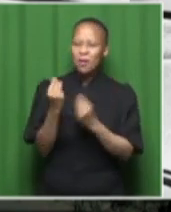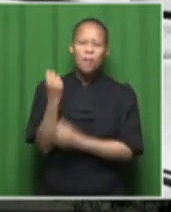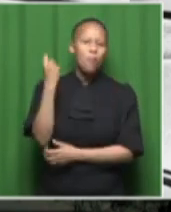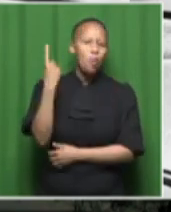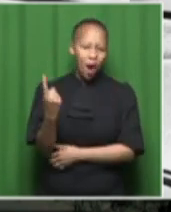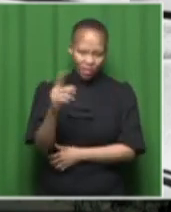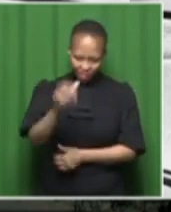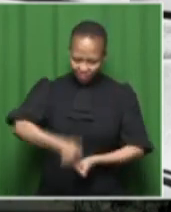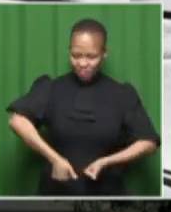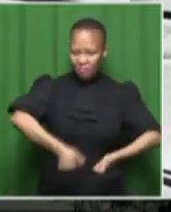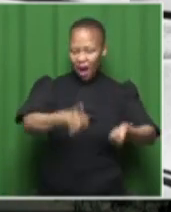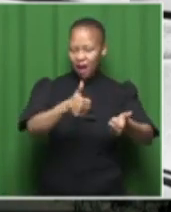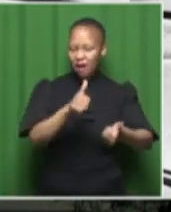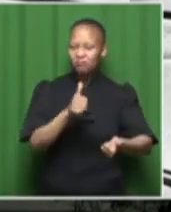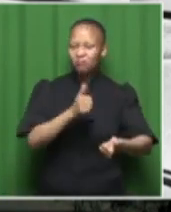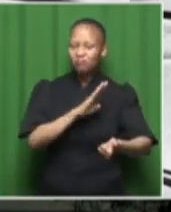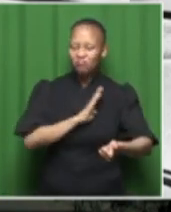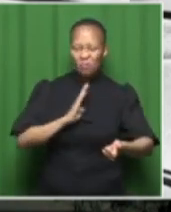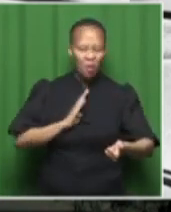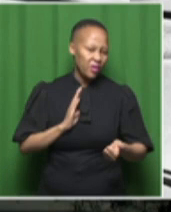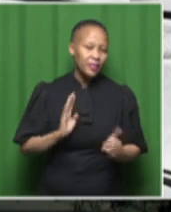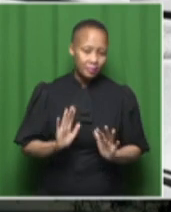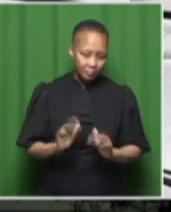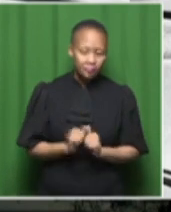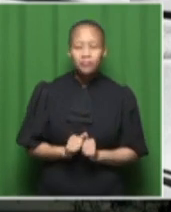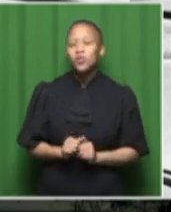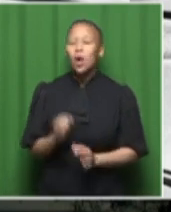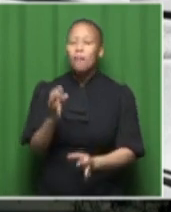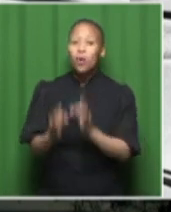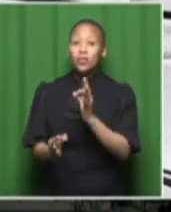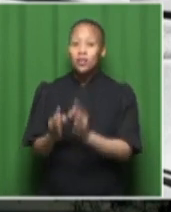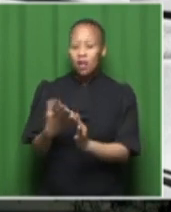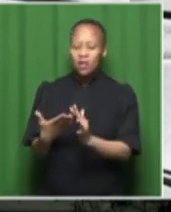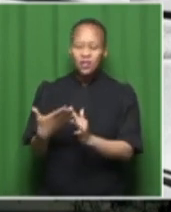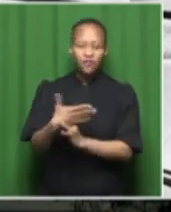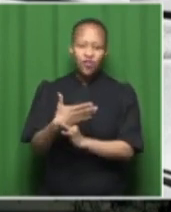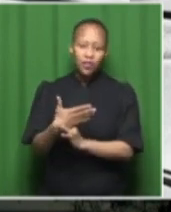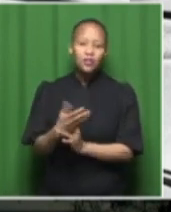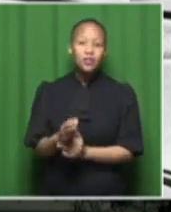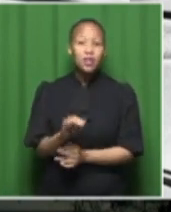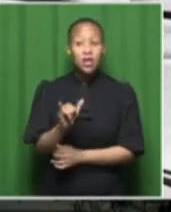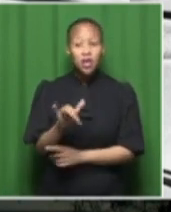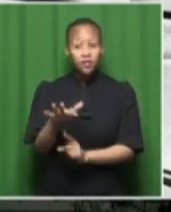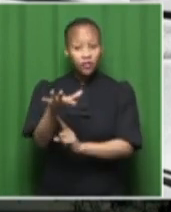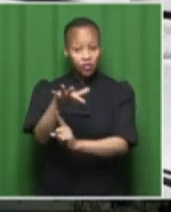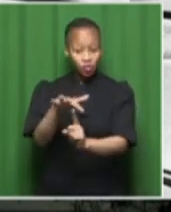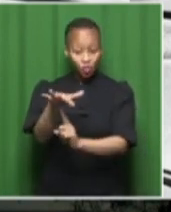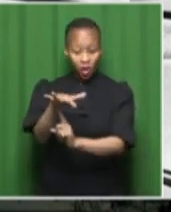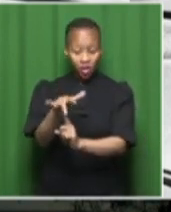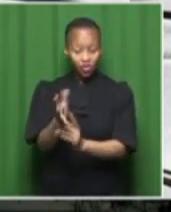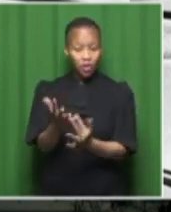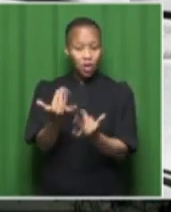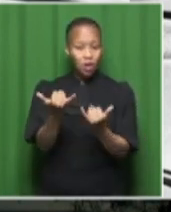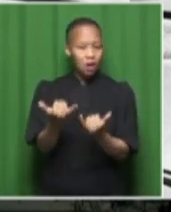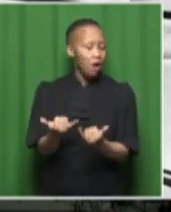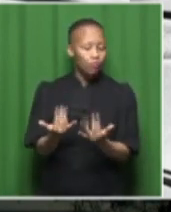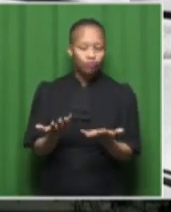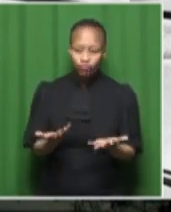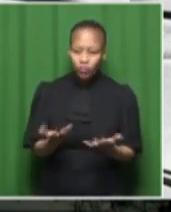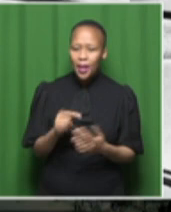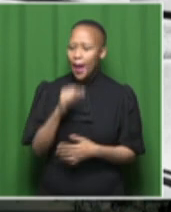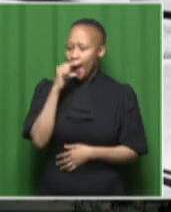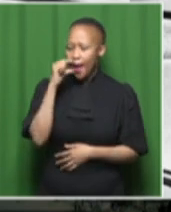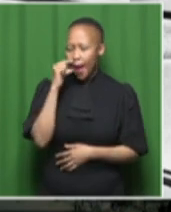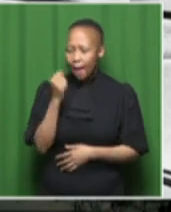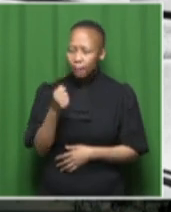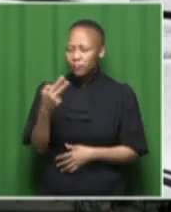board. But in terms of that political interference, if you take a situation now where perhaps another name is